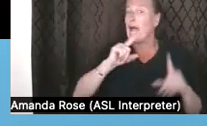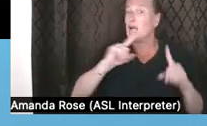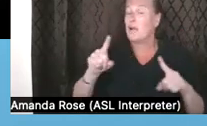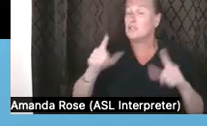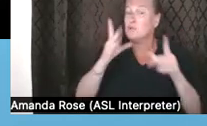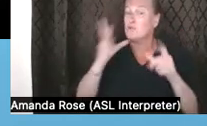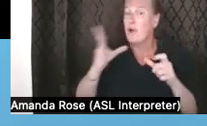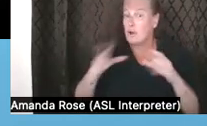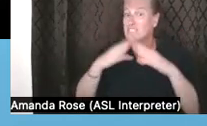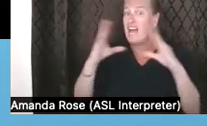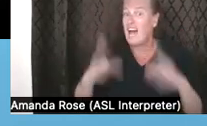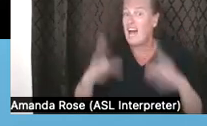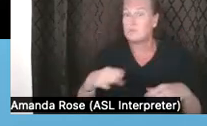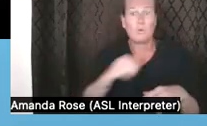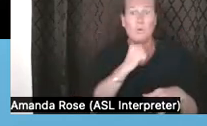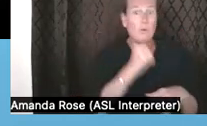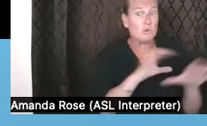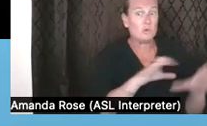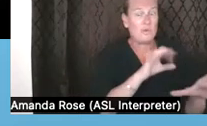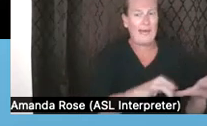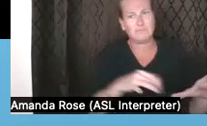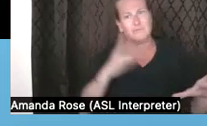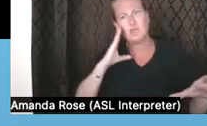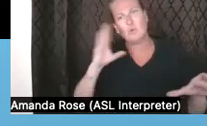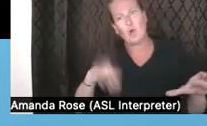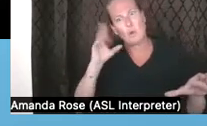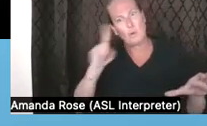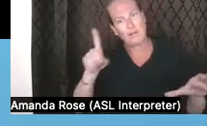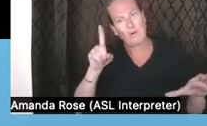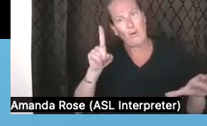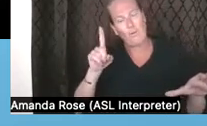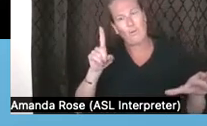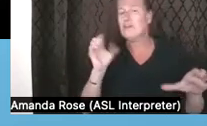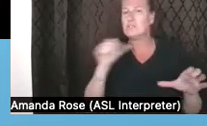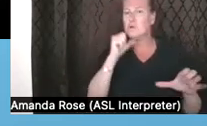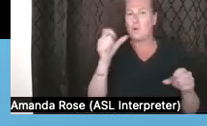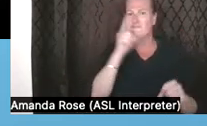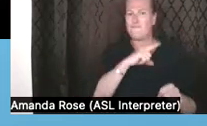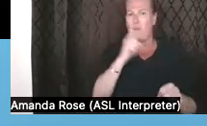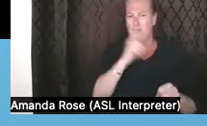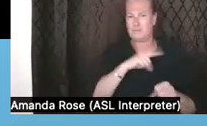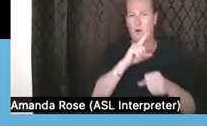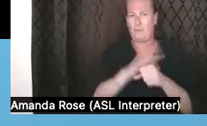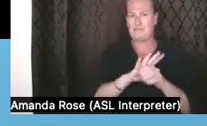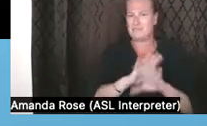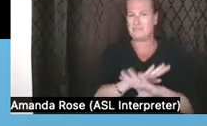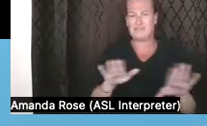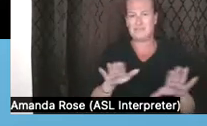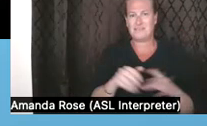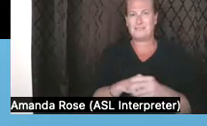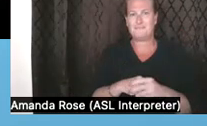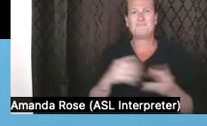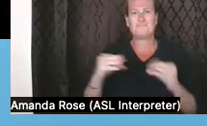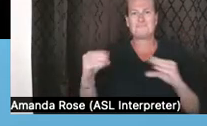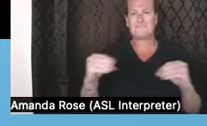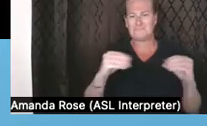go. So don't make that false don't promise. False threat. Yeah. That's something we're going to talk about. Teachers, like, no. Maybe you're right. We're not going